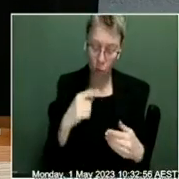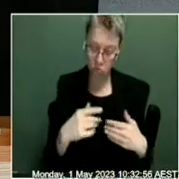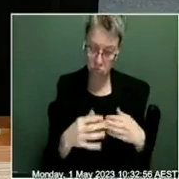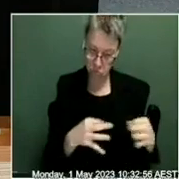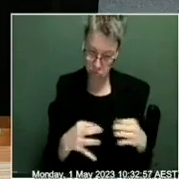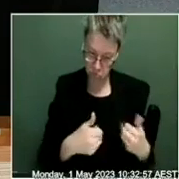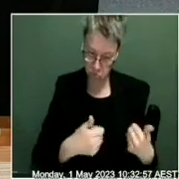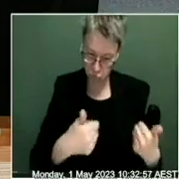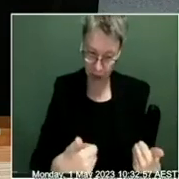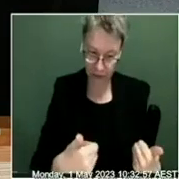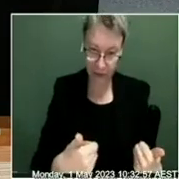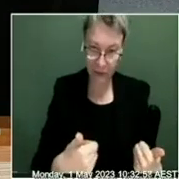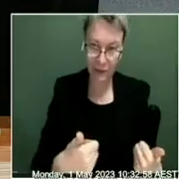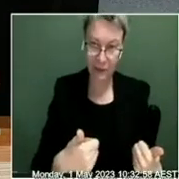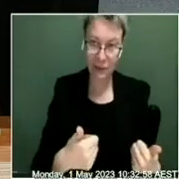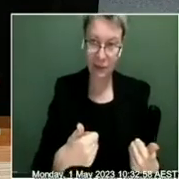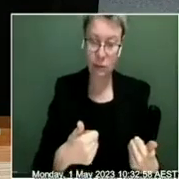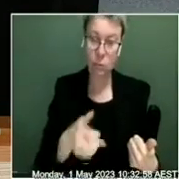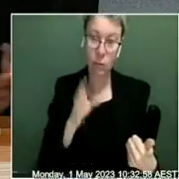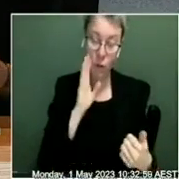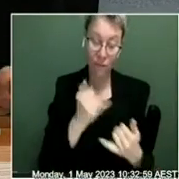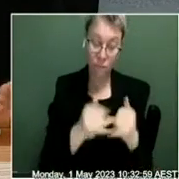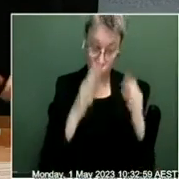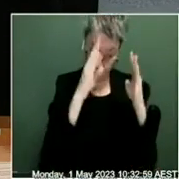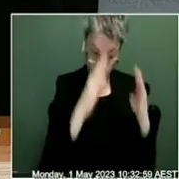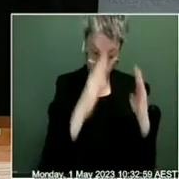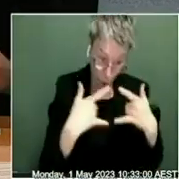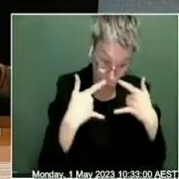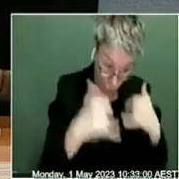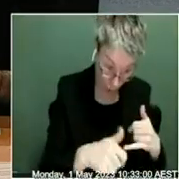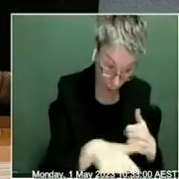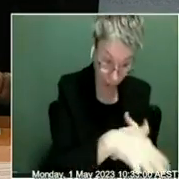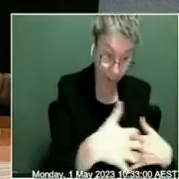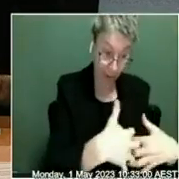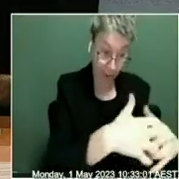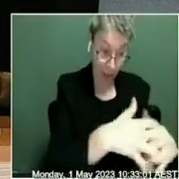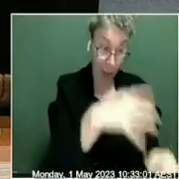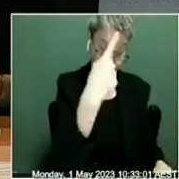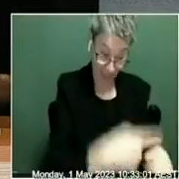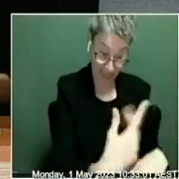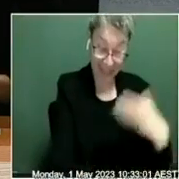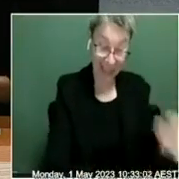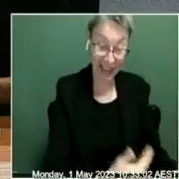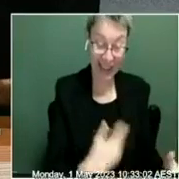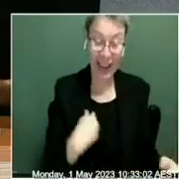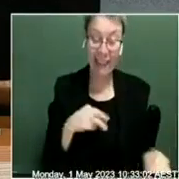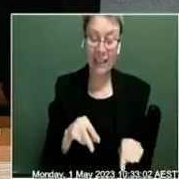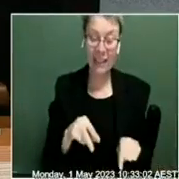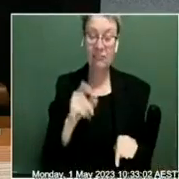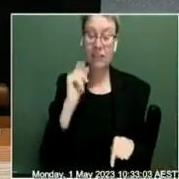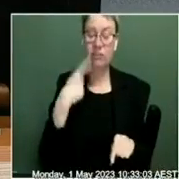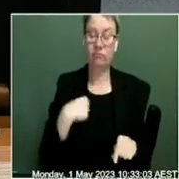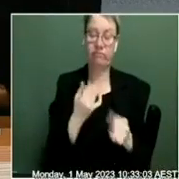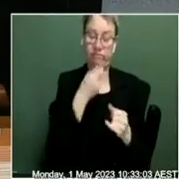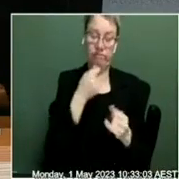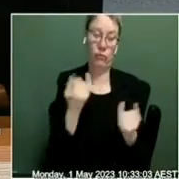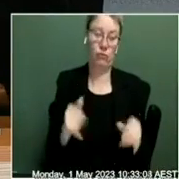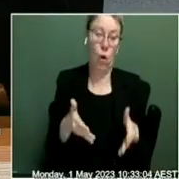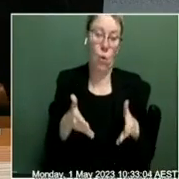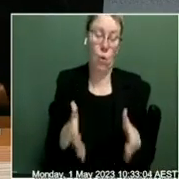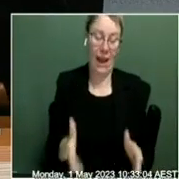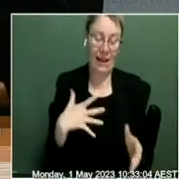it's become apparent that we needed to do quite a bit of service model design work to even have the trial sites stand up while then also working on the statewide